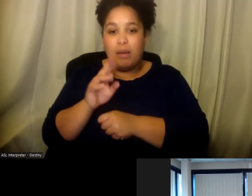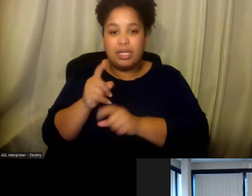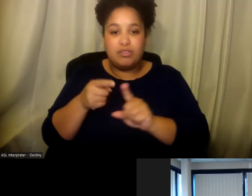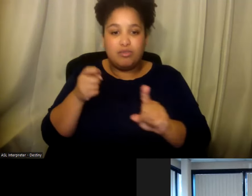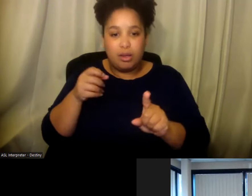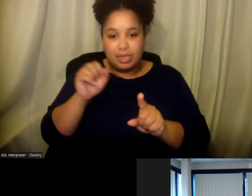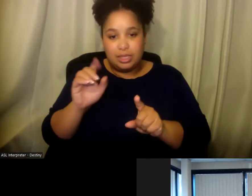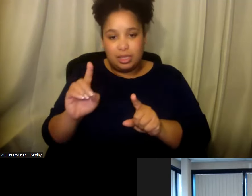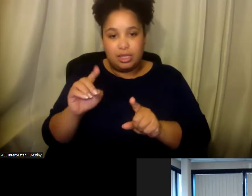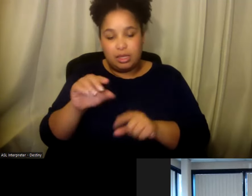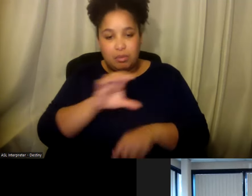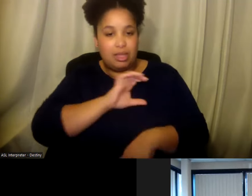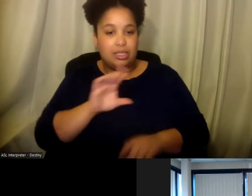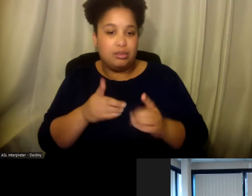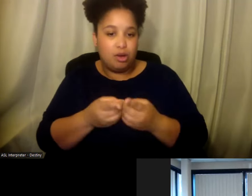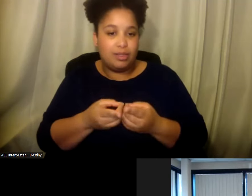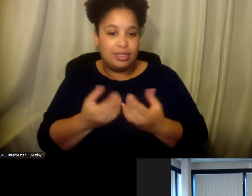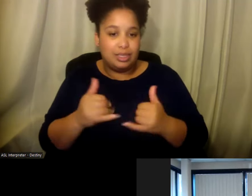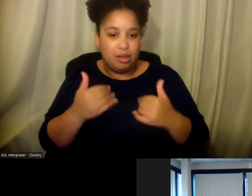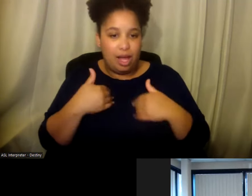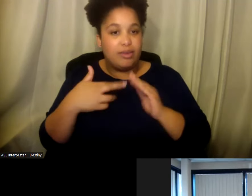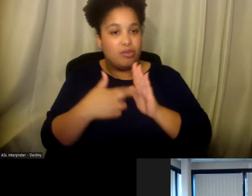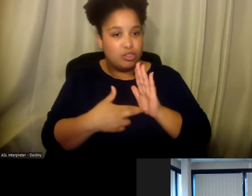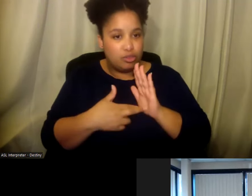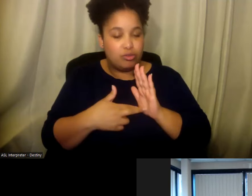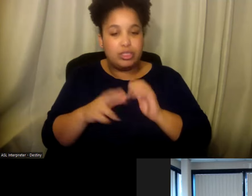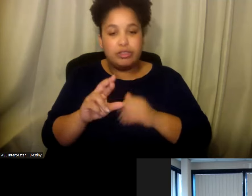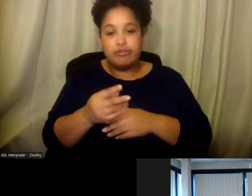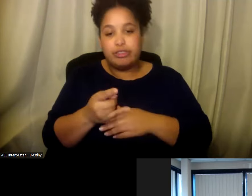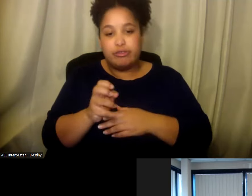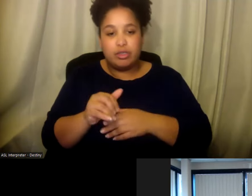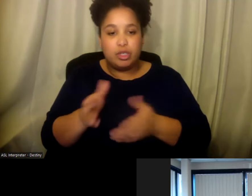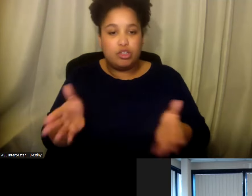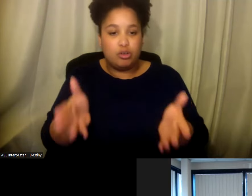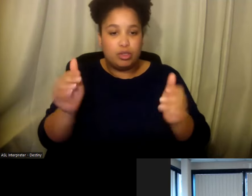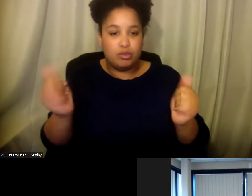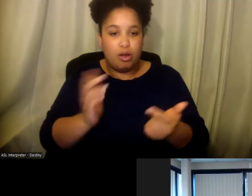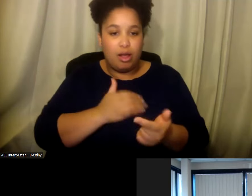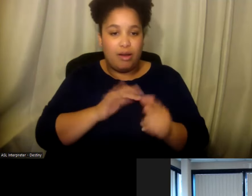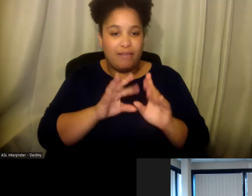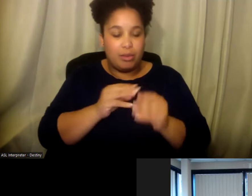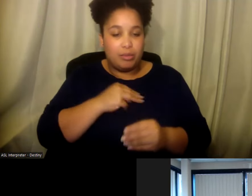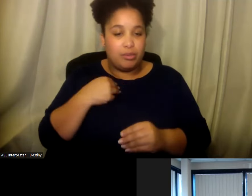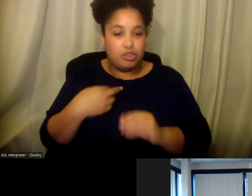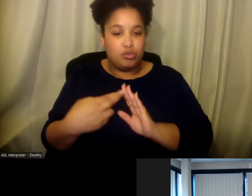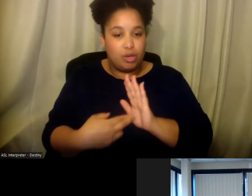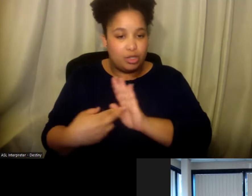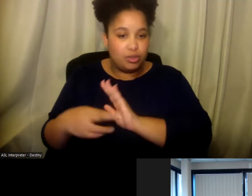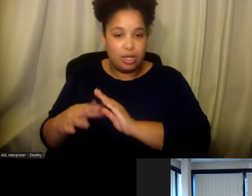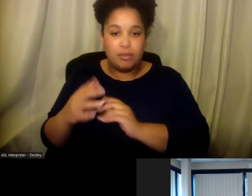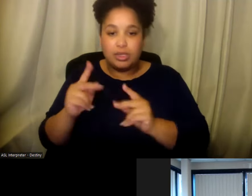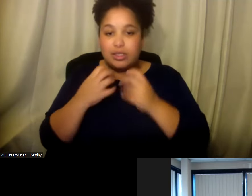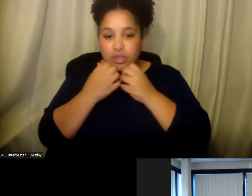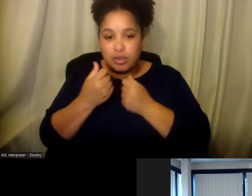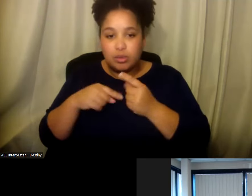Diego County Police Department. There is still a registry. We encourage all of our family members to register their loved ones when they